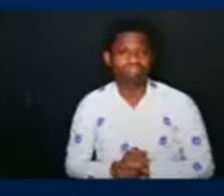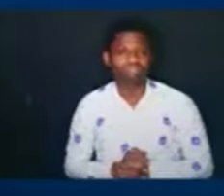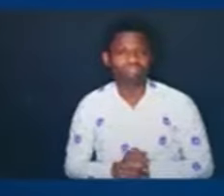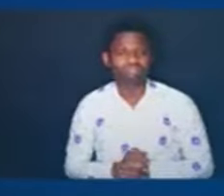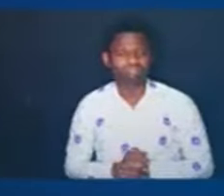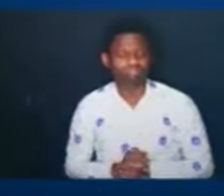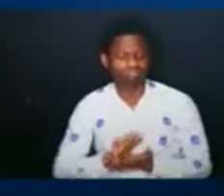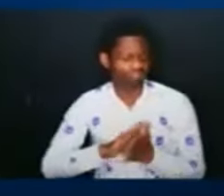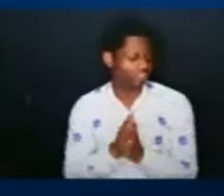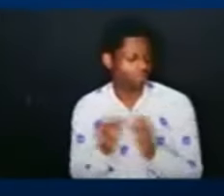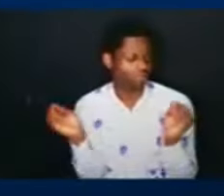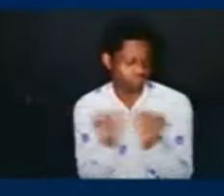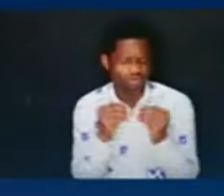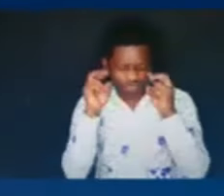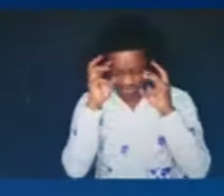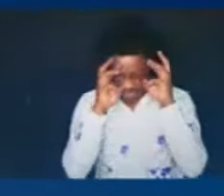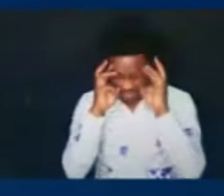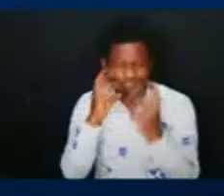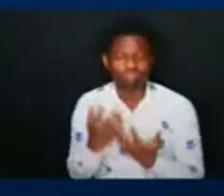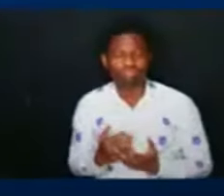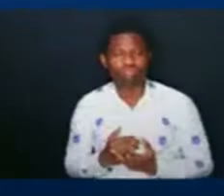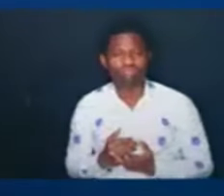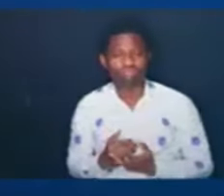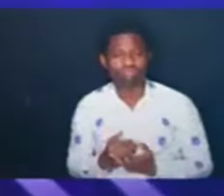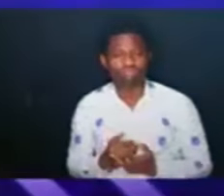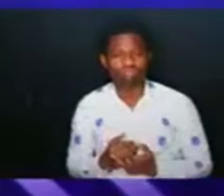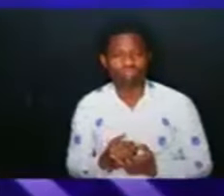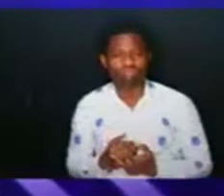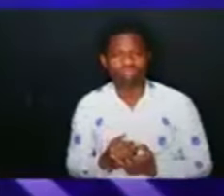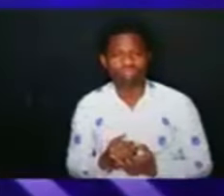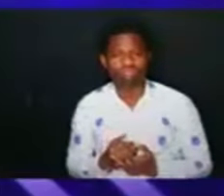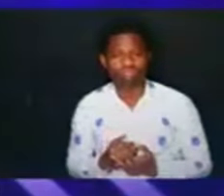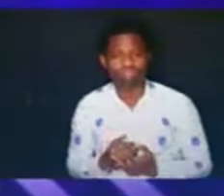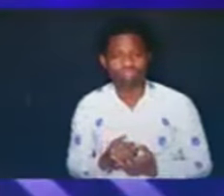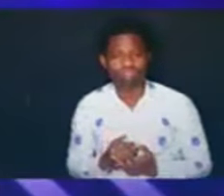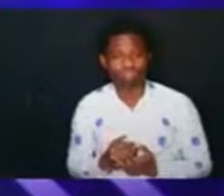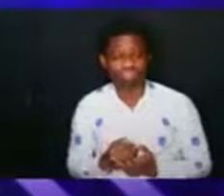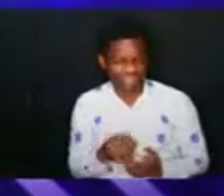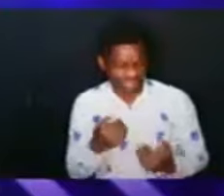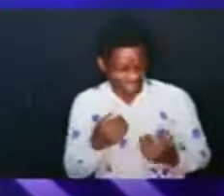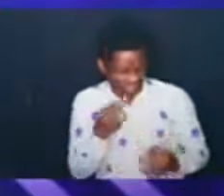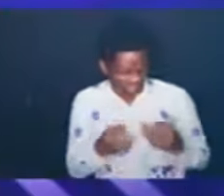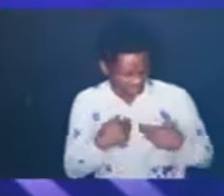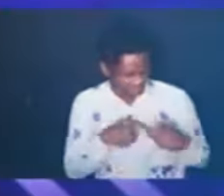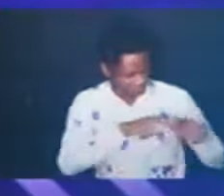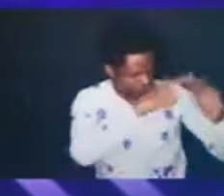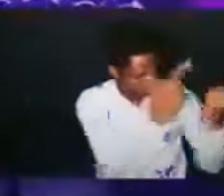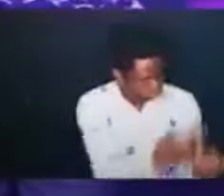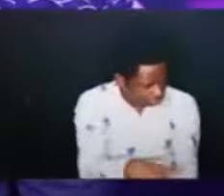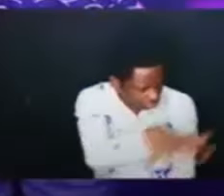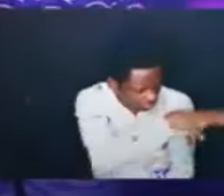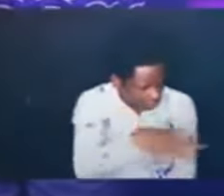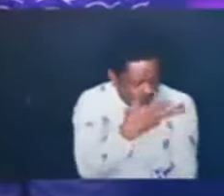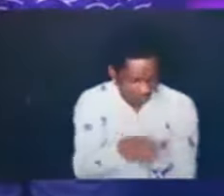wo hwa no se wo ta wo bia wo tan no aya na ehun pa. If there's any group like that, may the Lord set confusion amongst them.